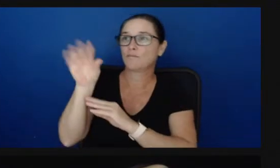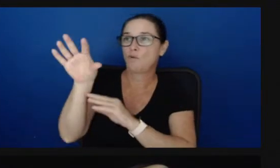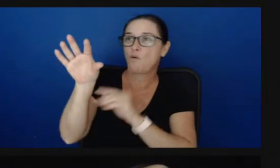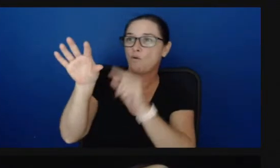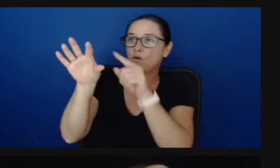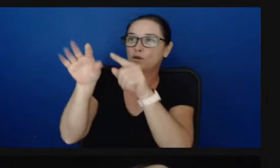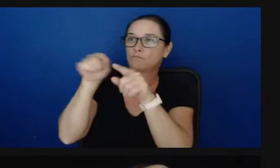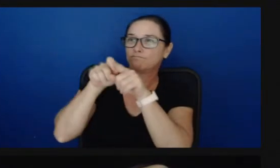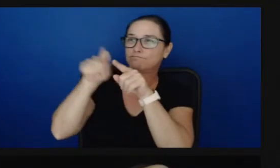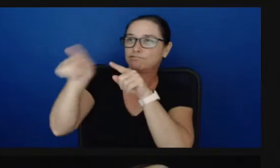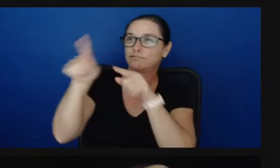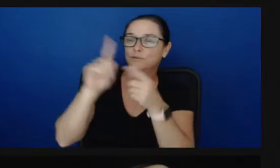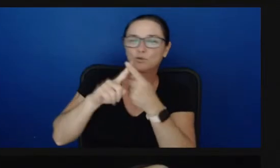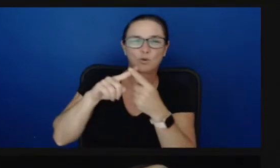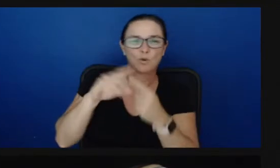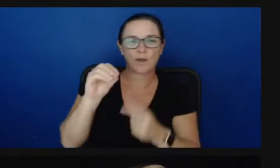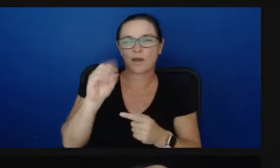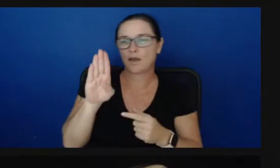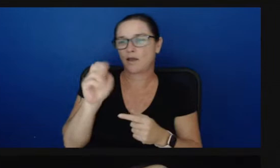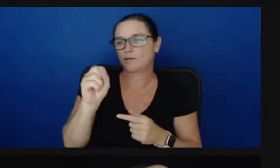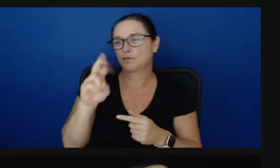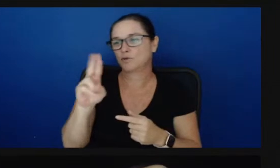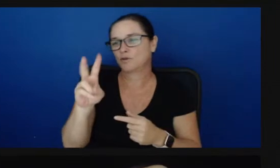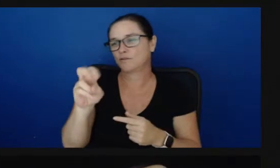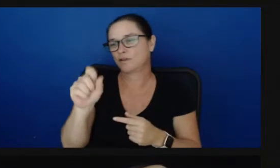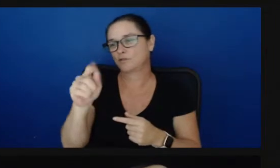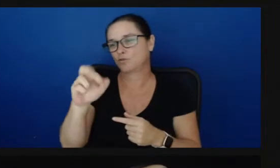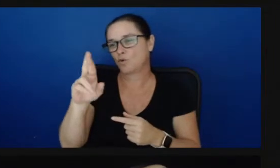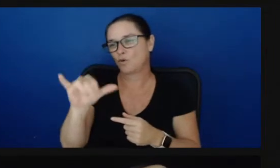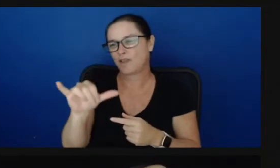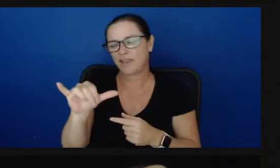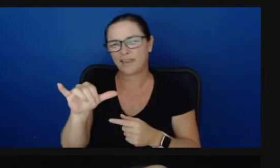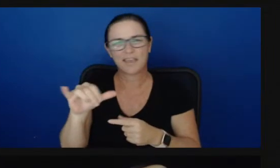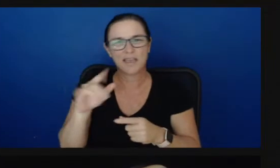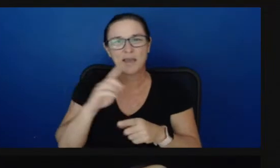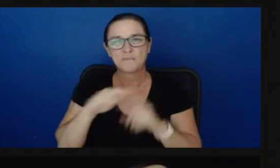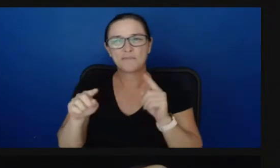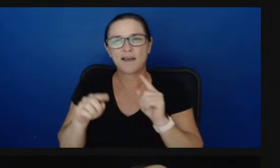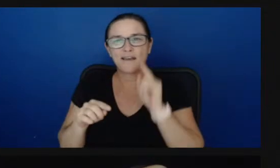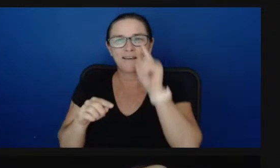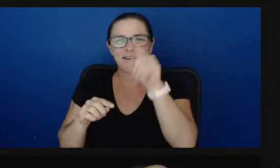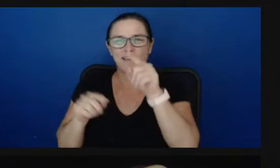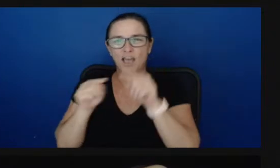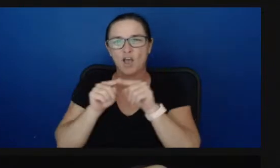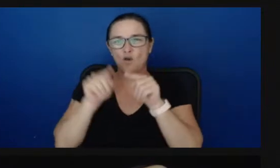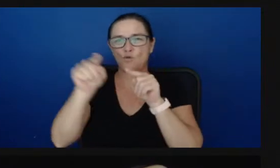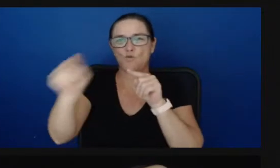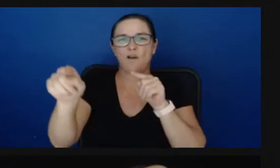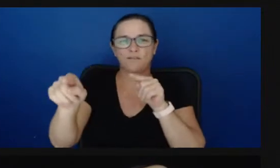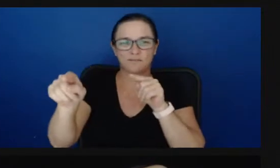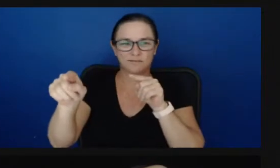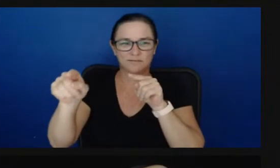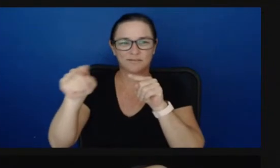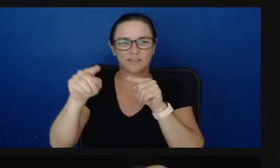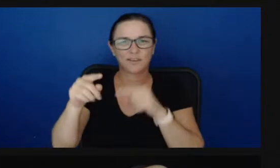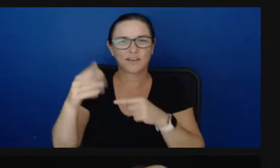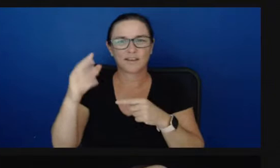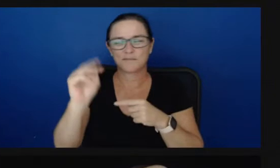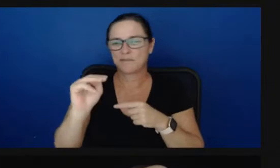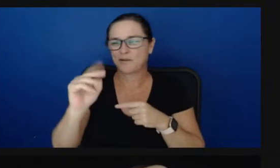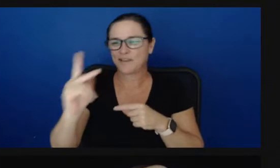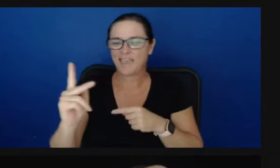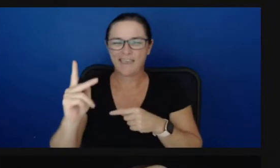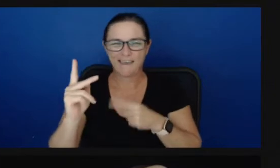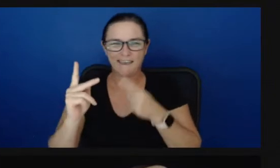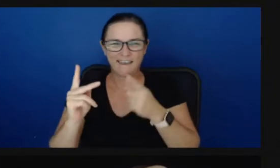Mauna Kea. Why? Because that's one of the main repeater sites for the USGS to get this data